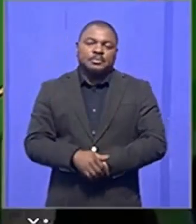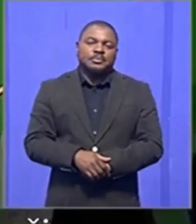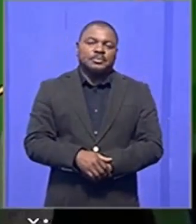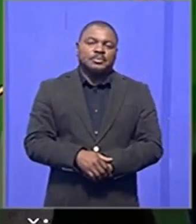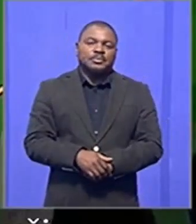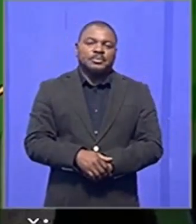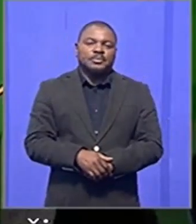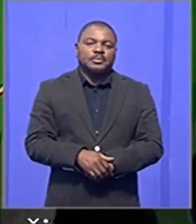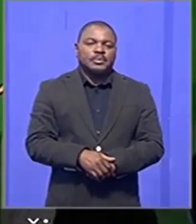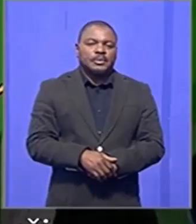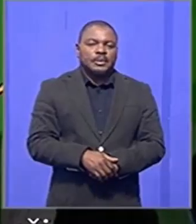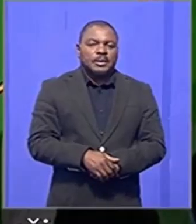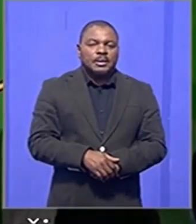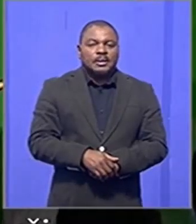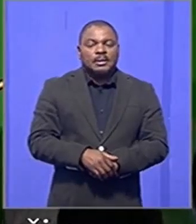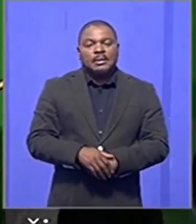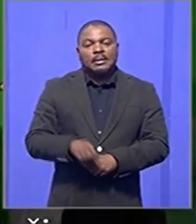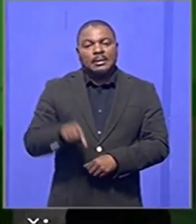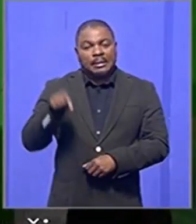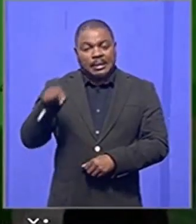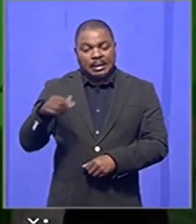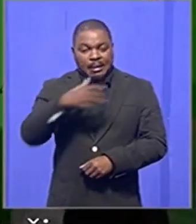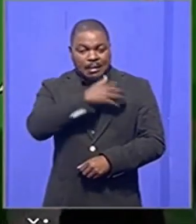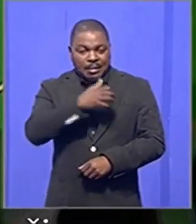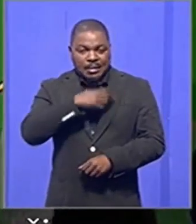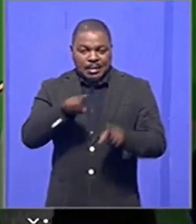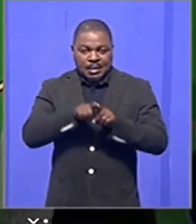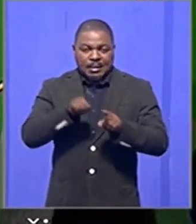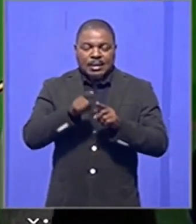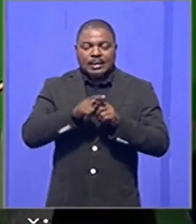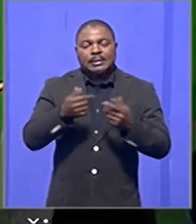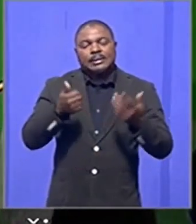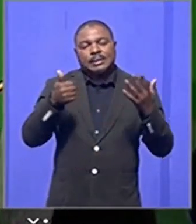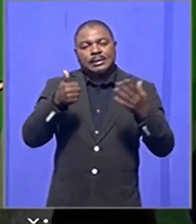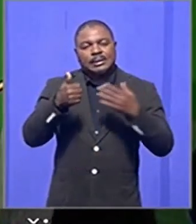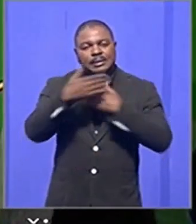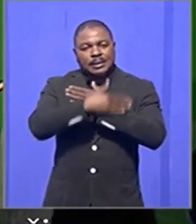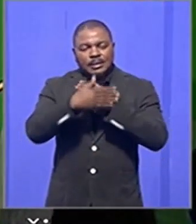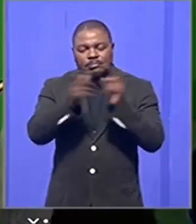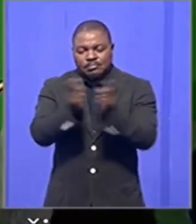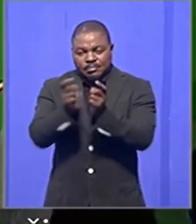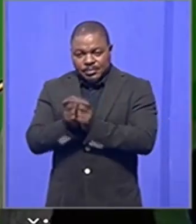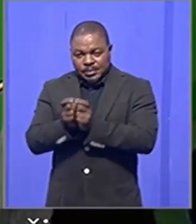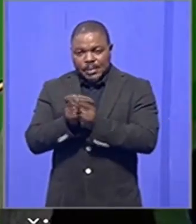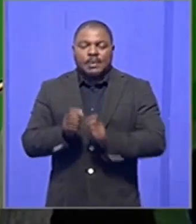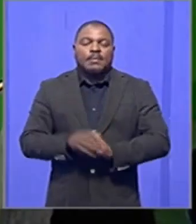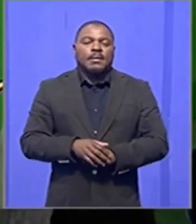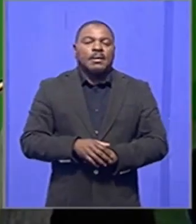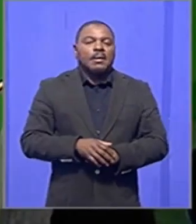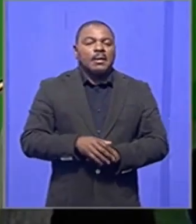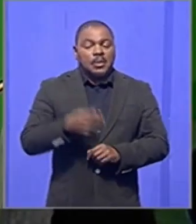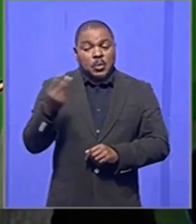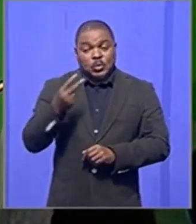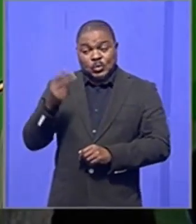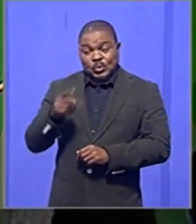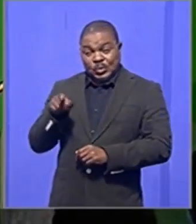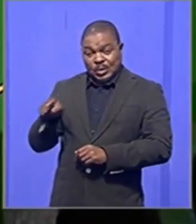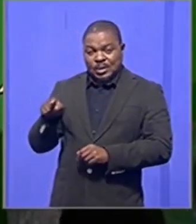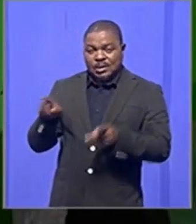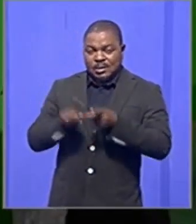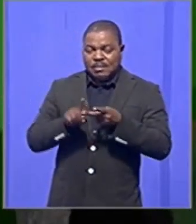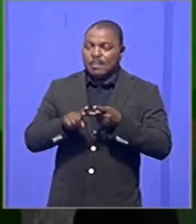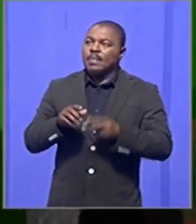Ireland did use the 6-2 split also during the Six Nations, and I think also for them, on a day like Sia saying